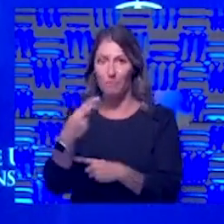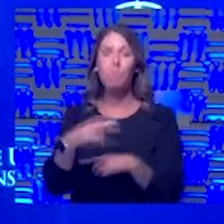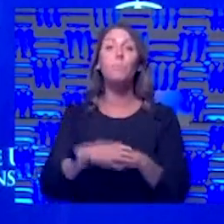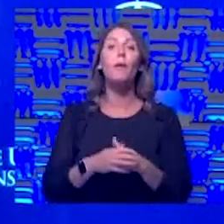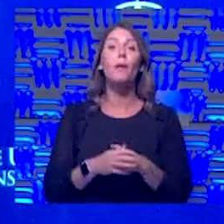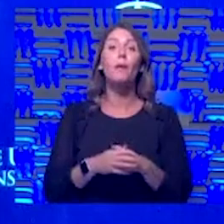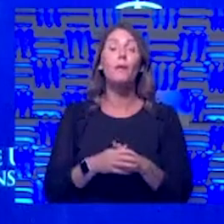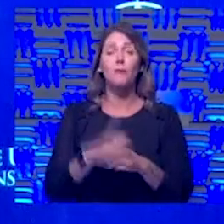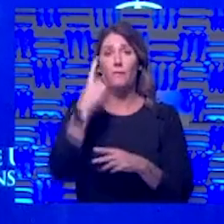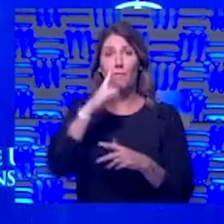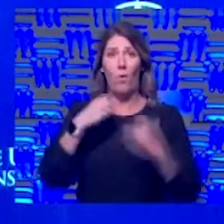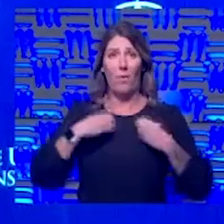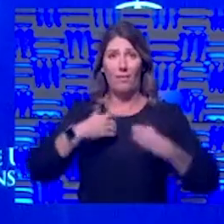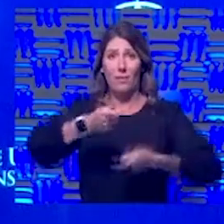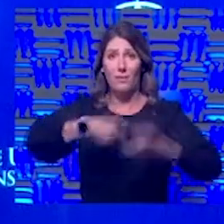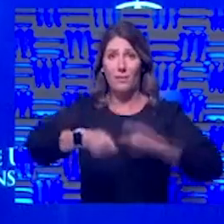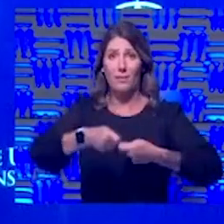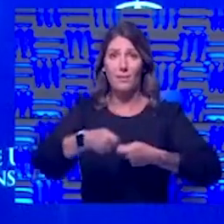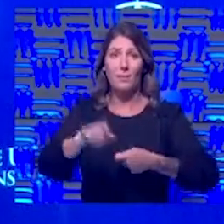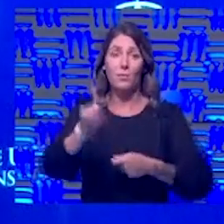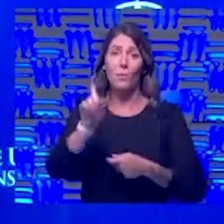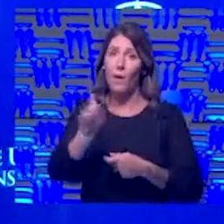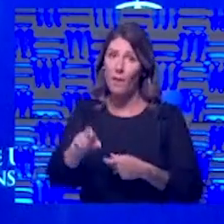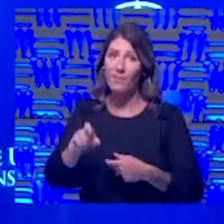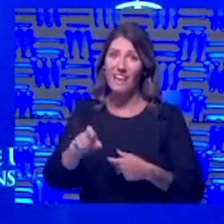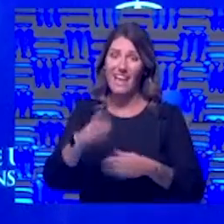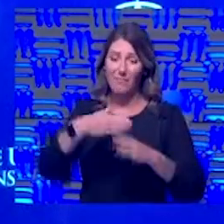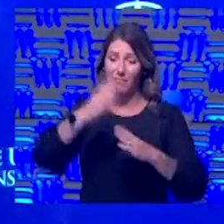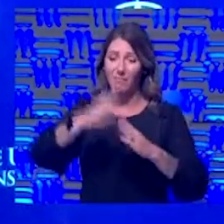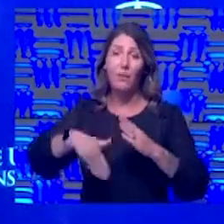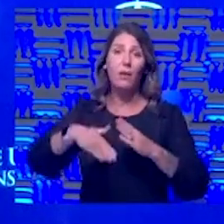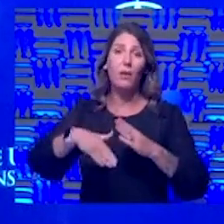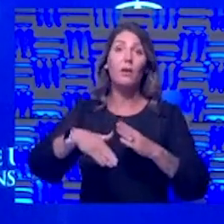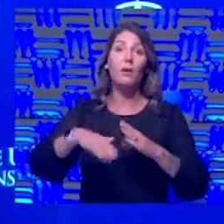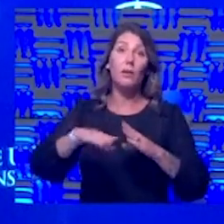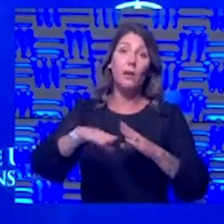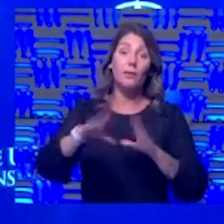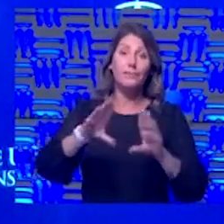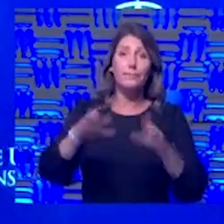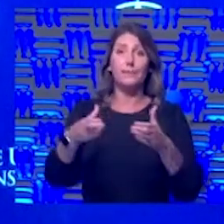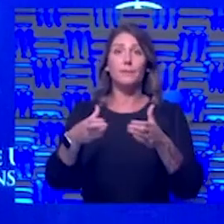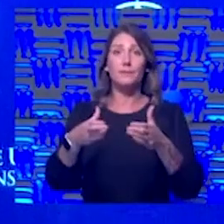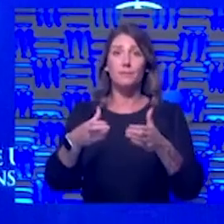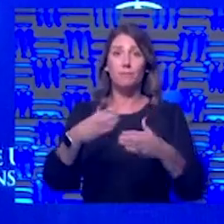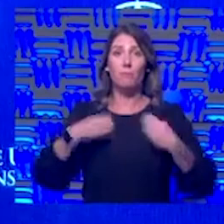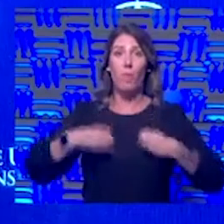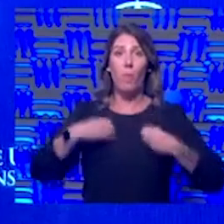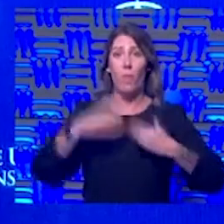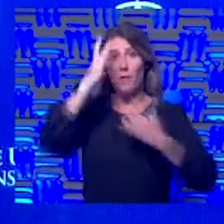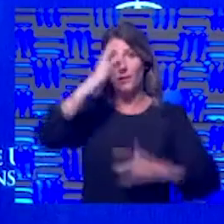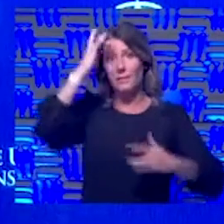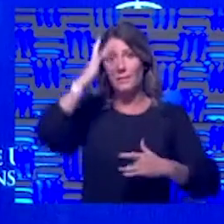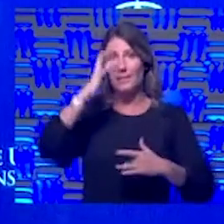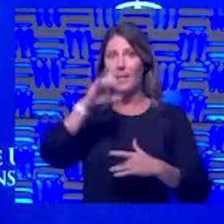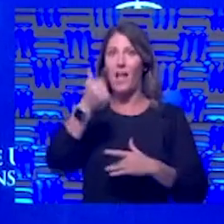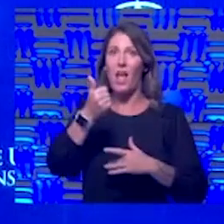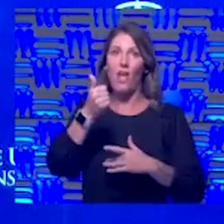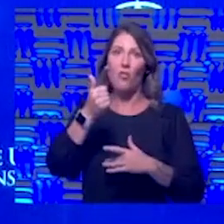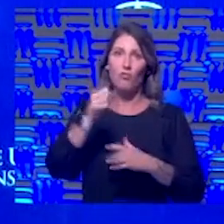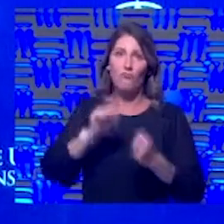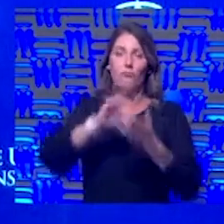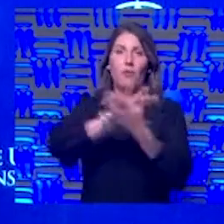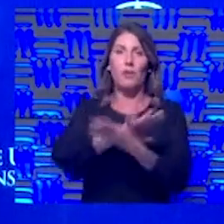In order to have a lung transplant, you have to have end-stage lung disease from really many different causes, and you have to be otherwise